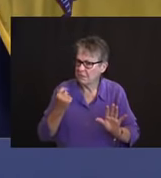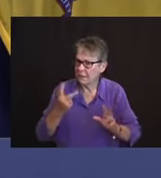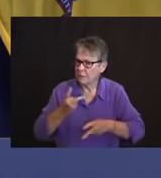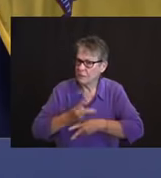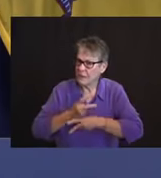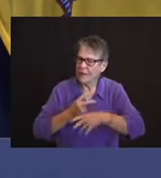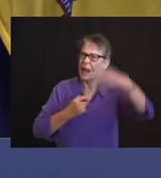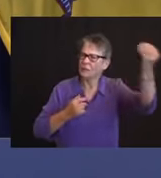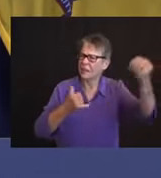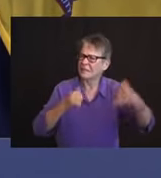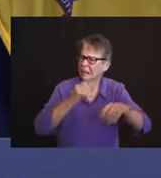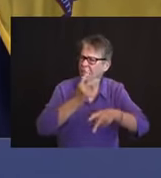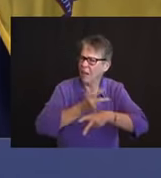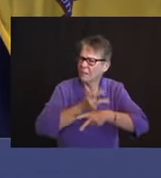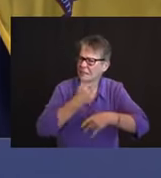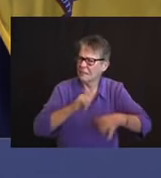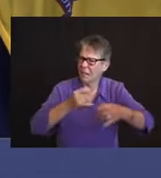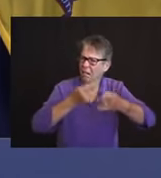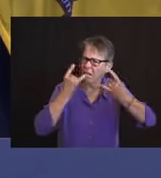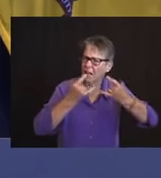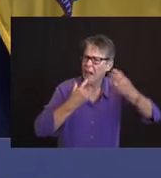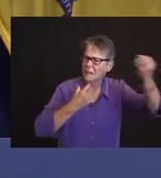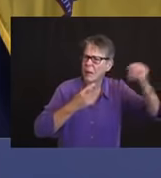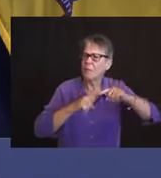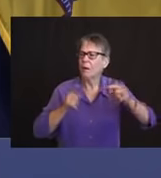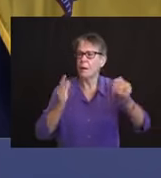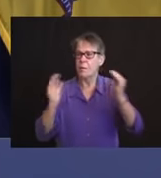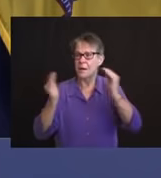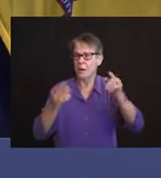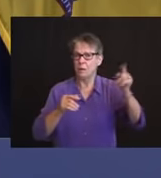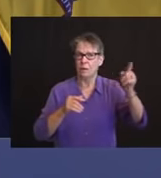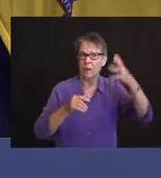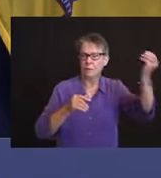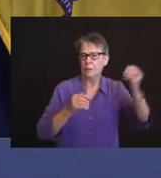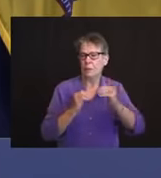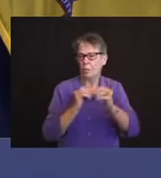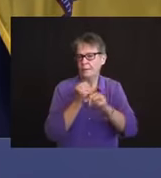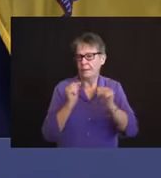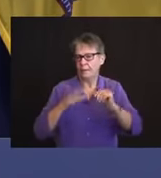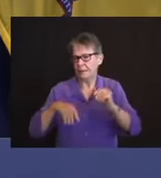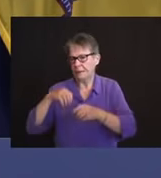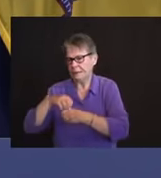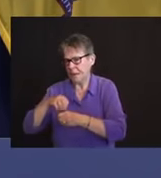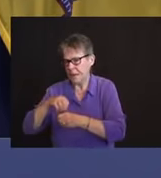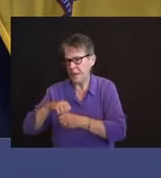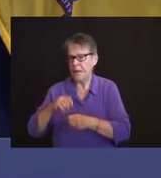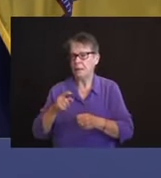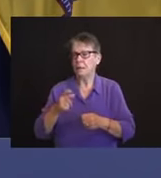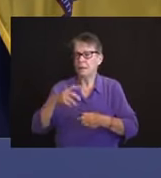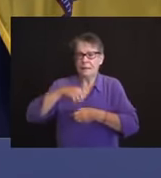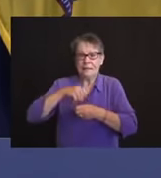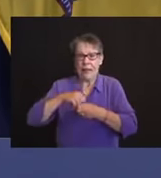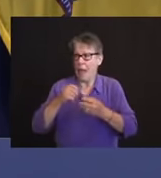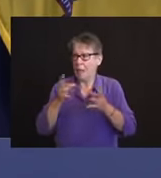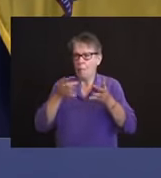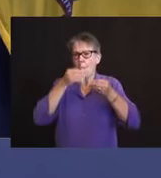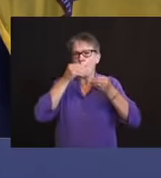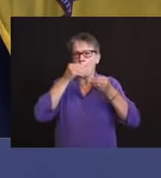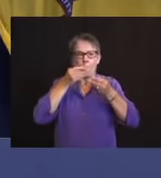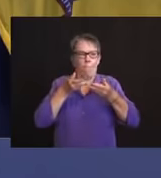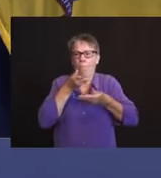personal, social distancing and face coverings, but indoors you got to be really, really careful. So thank you for